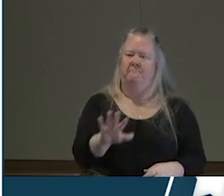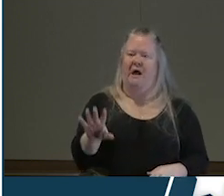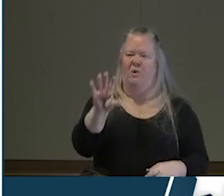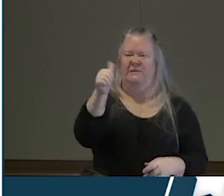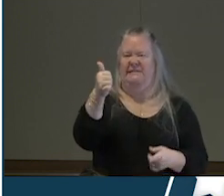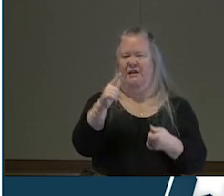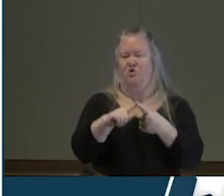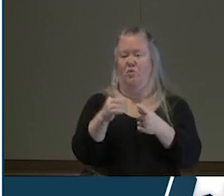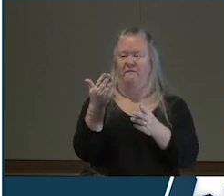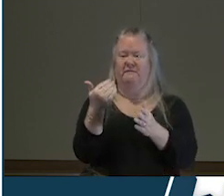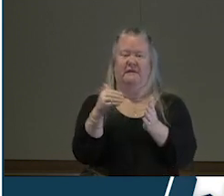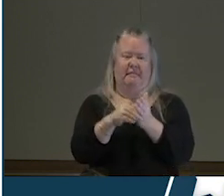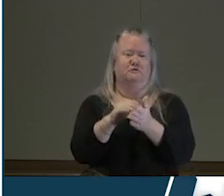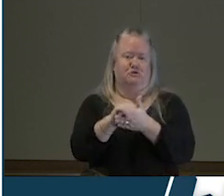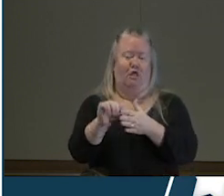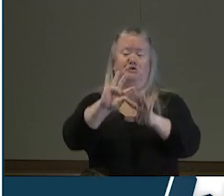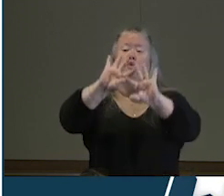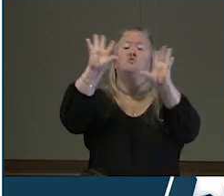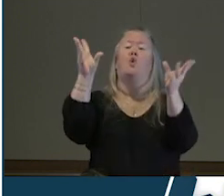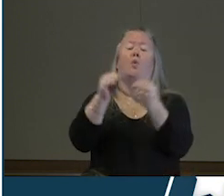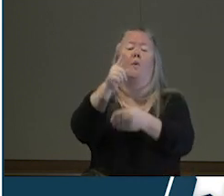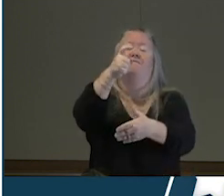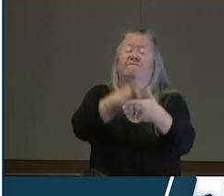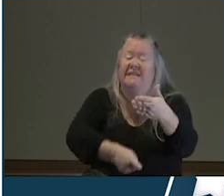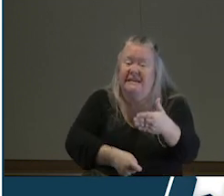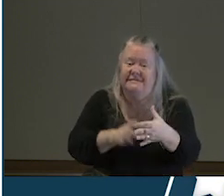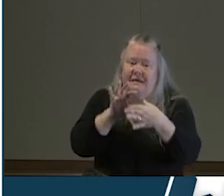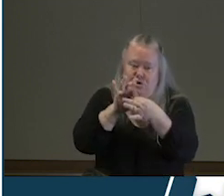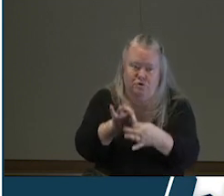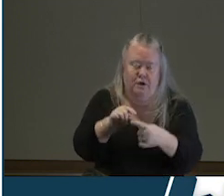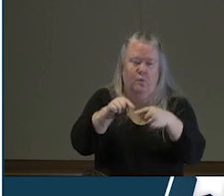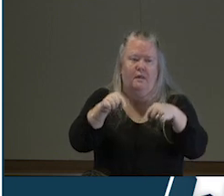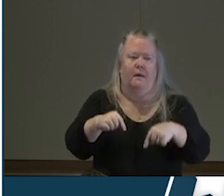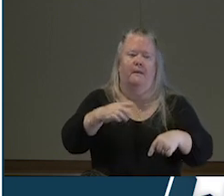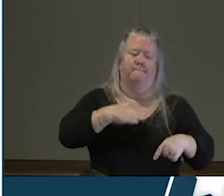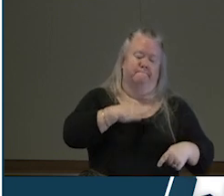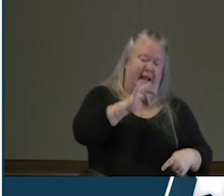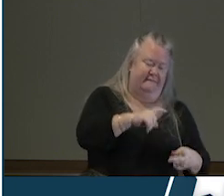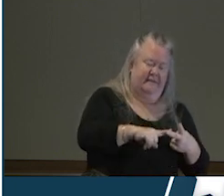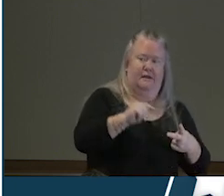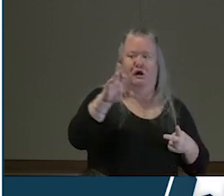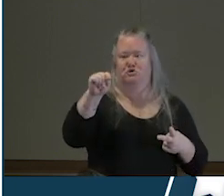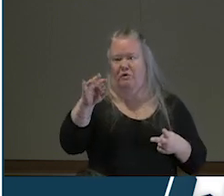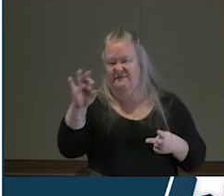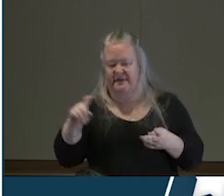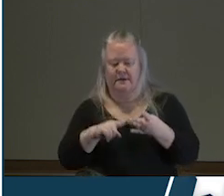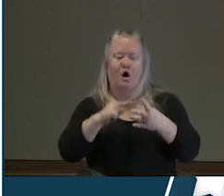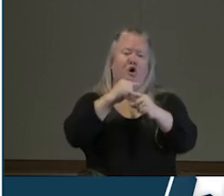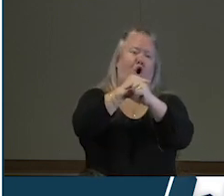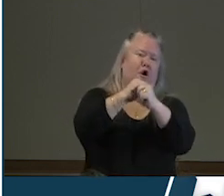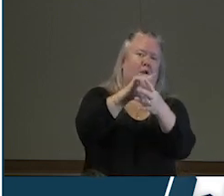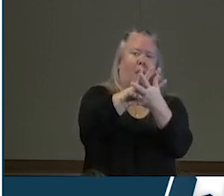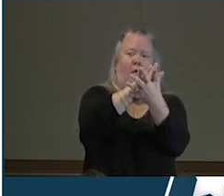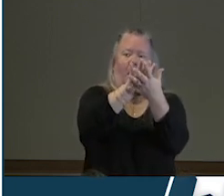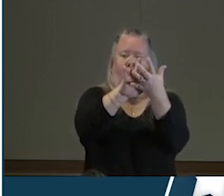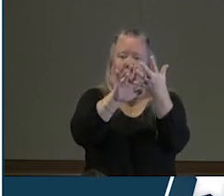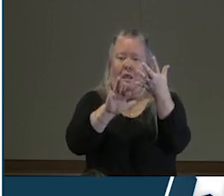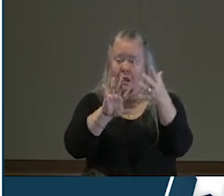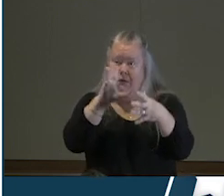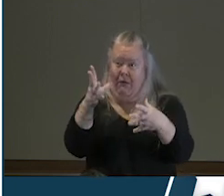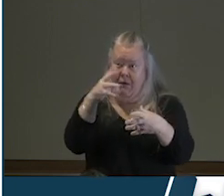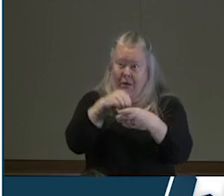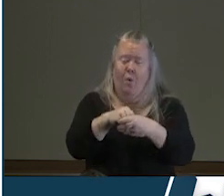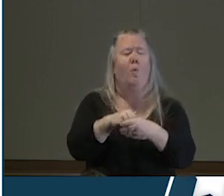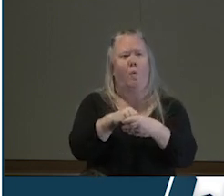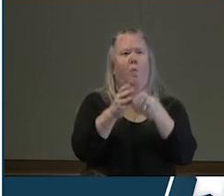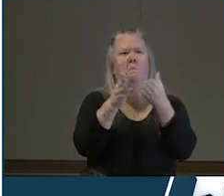to $15,000 in total fees when you look at my fee and a trust fee and a guardianship fee and all these different pieces. You're